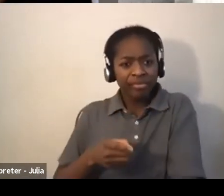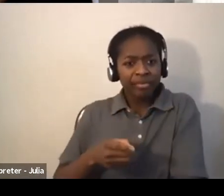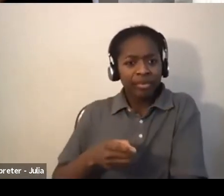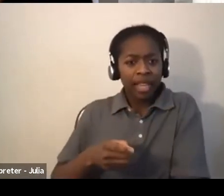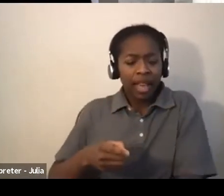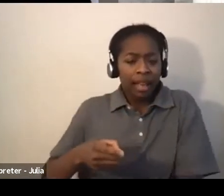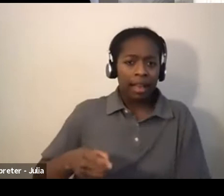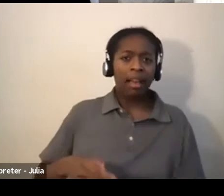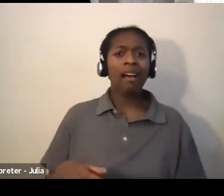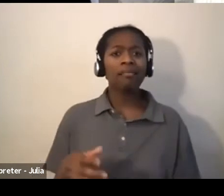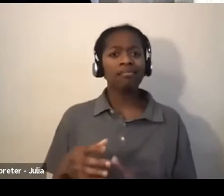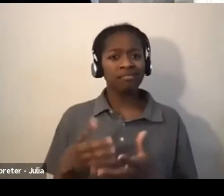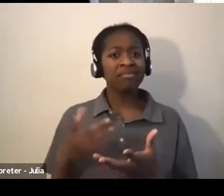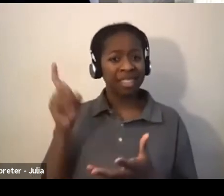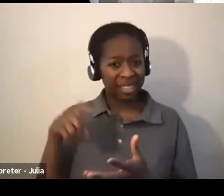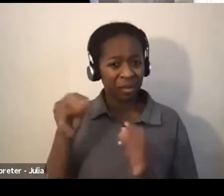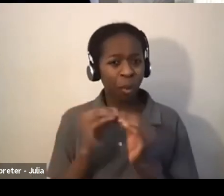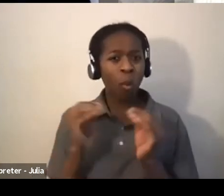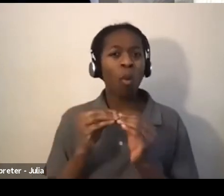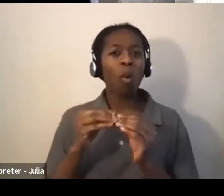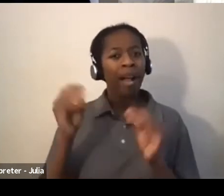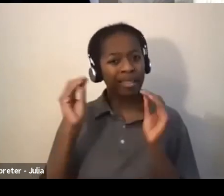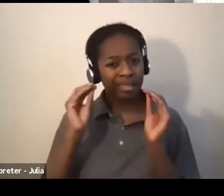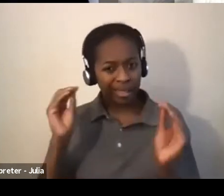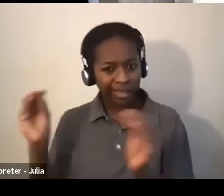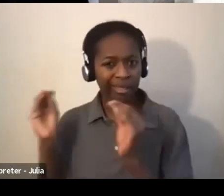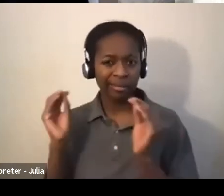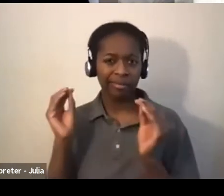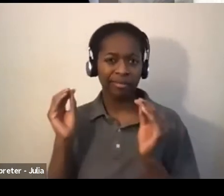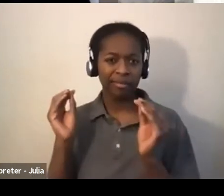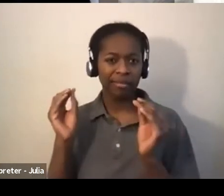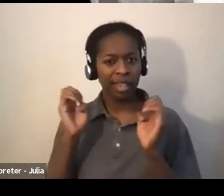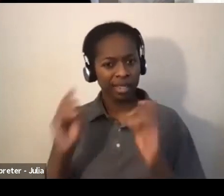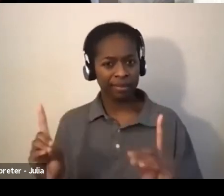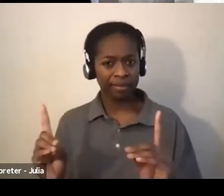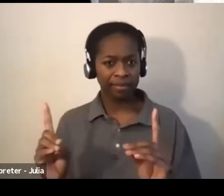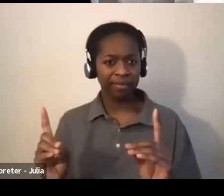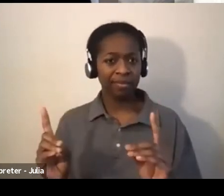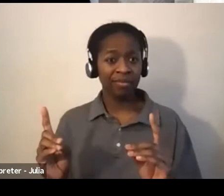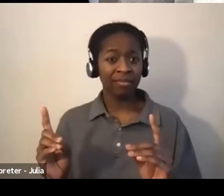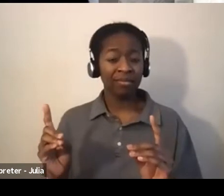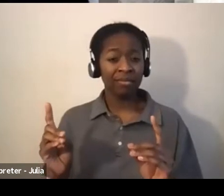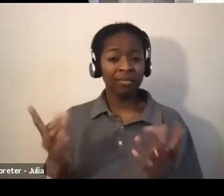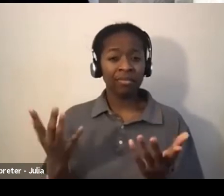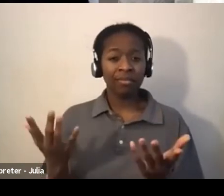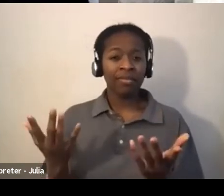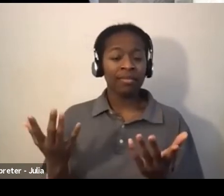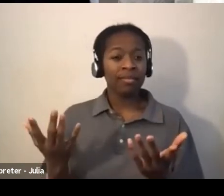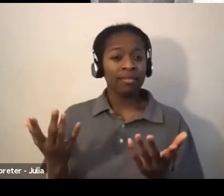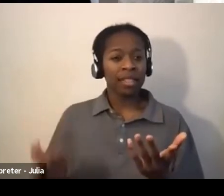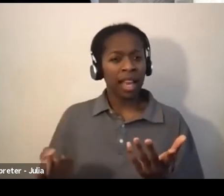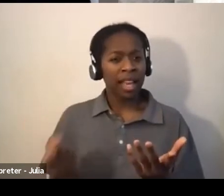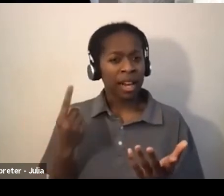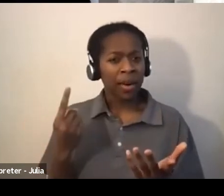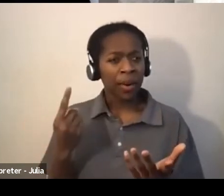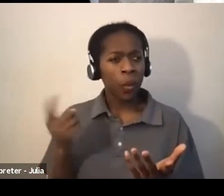lot of education with regard to, even understanding, where are we